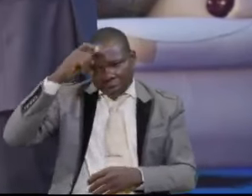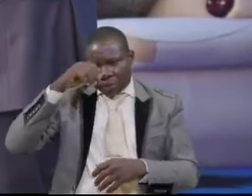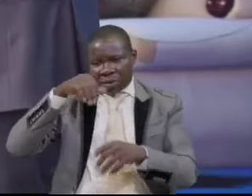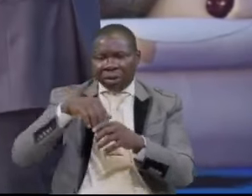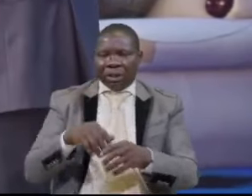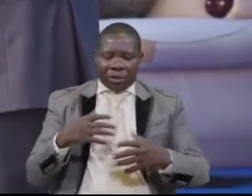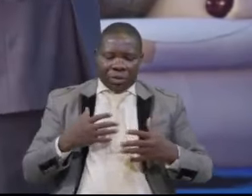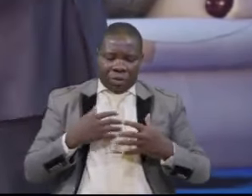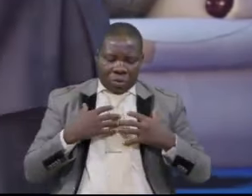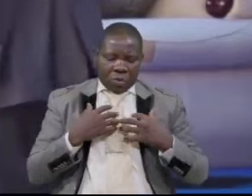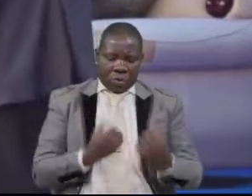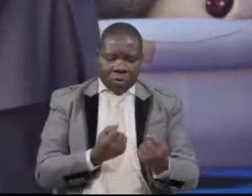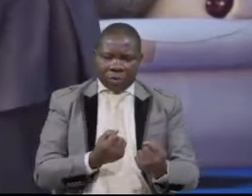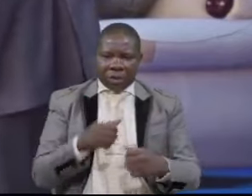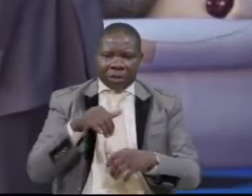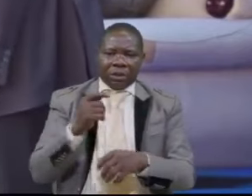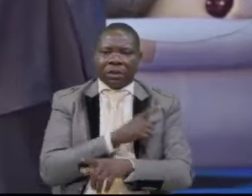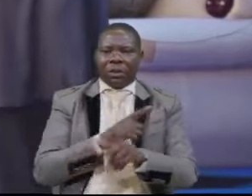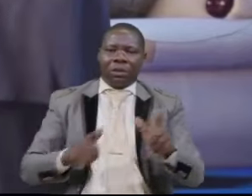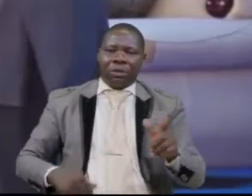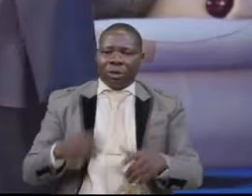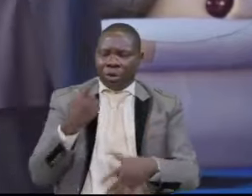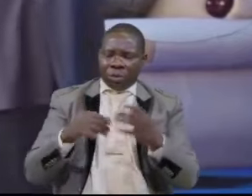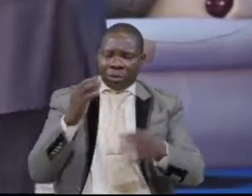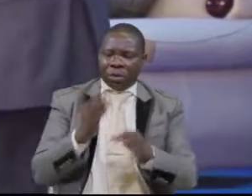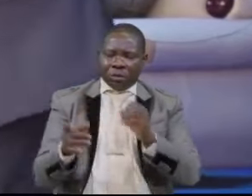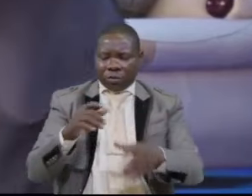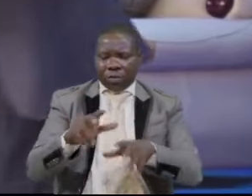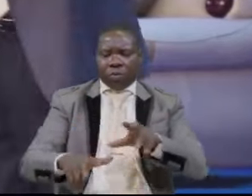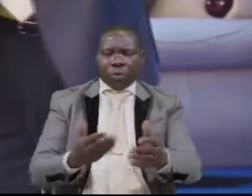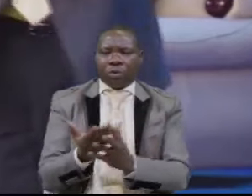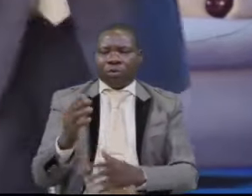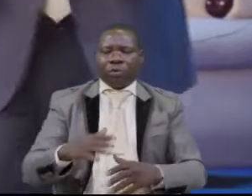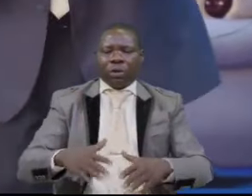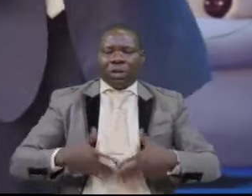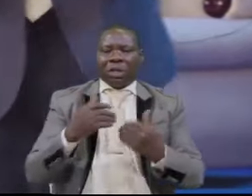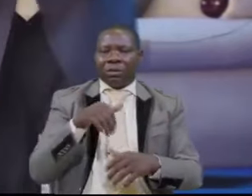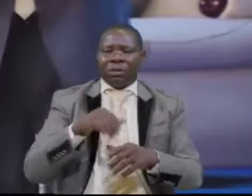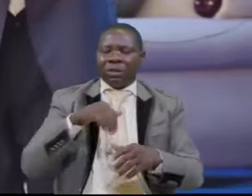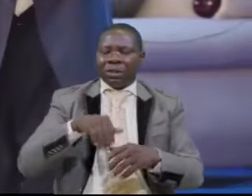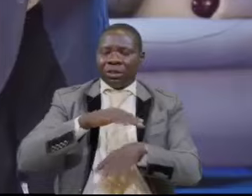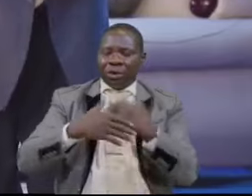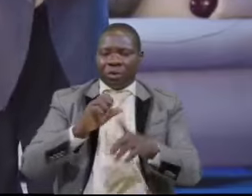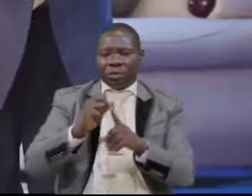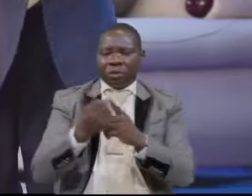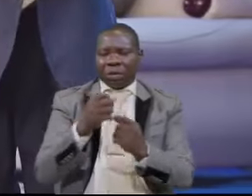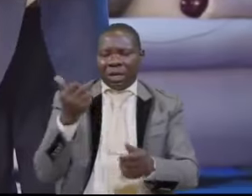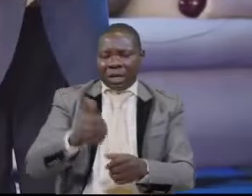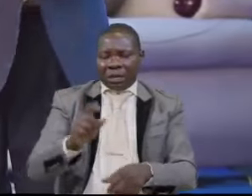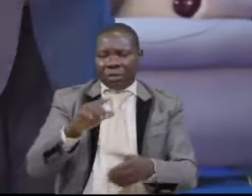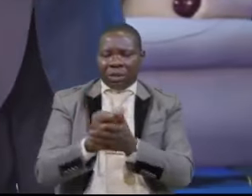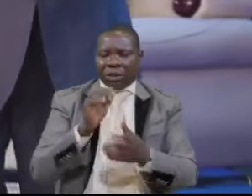if you walk through life and in every situation, anyone you are dealing with, anyone you are interacting with, the Lord gives